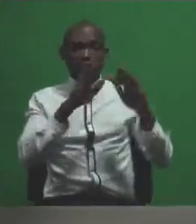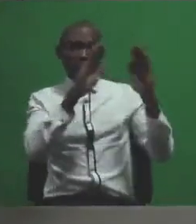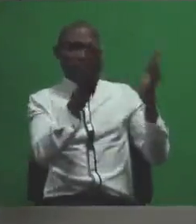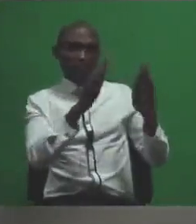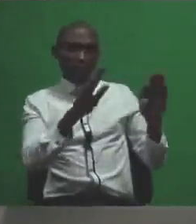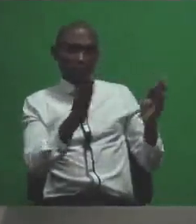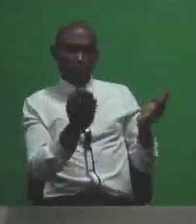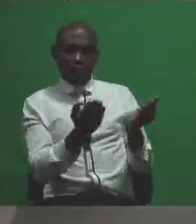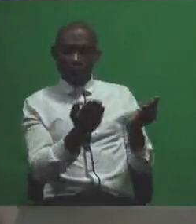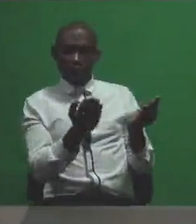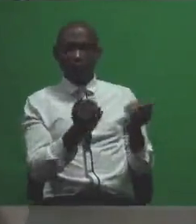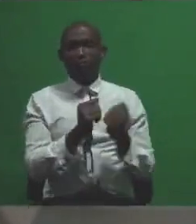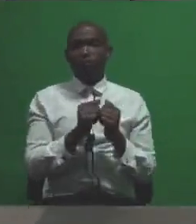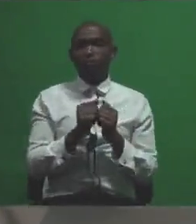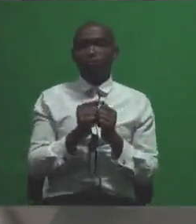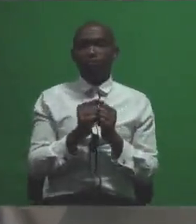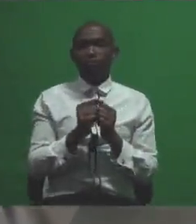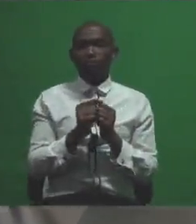designed